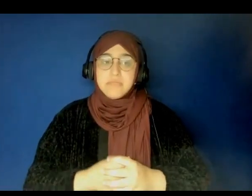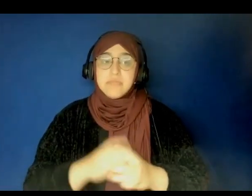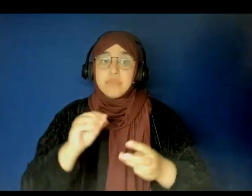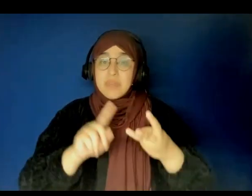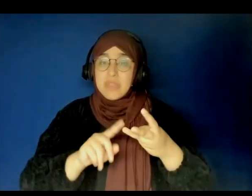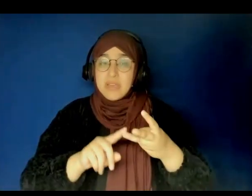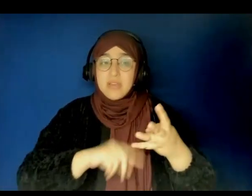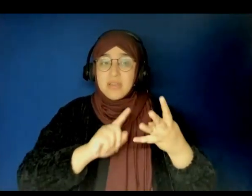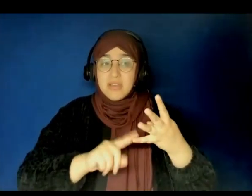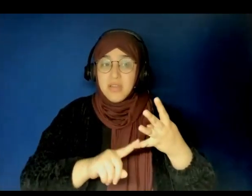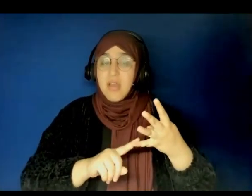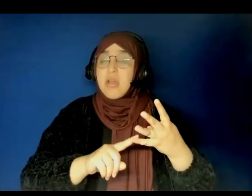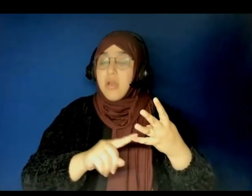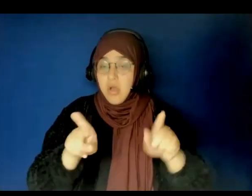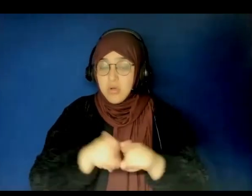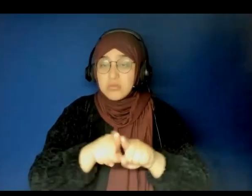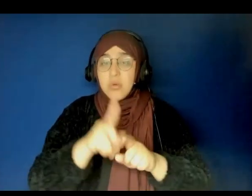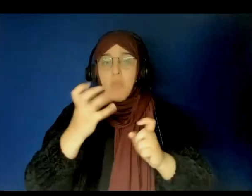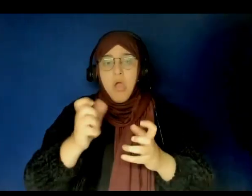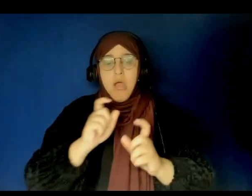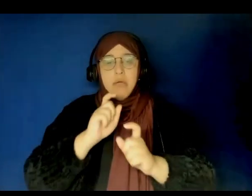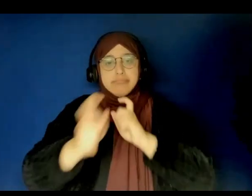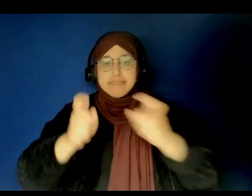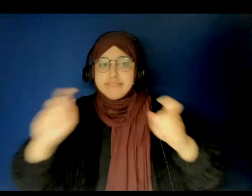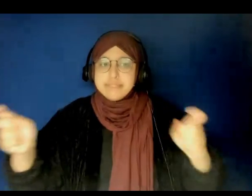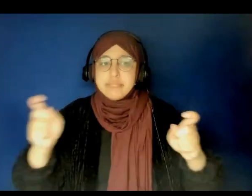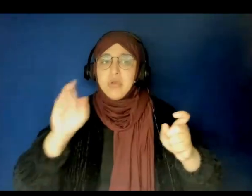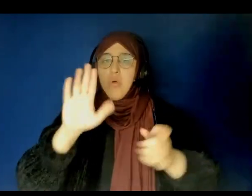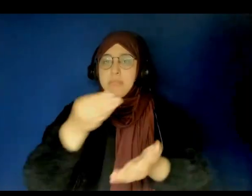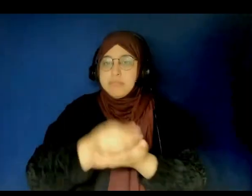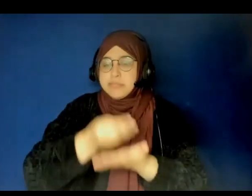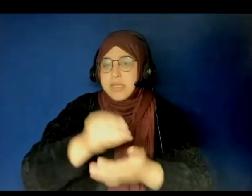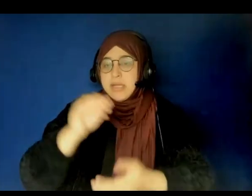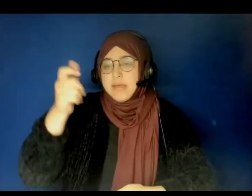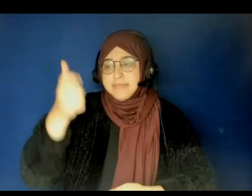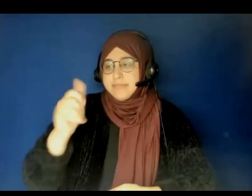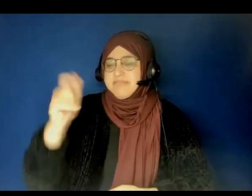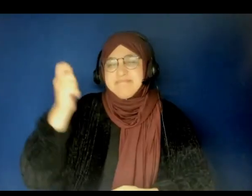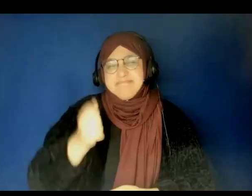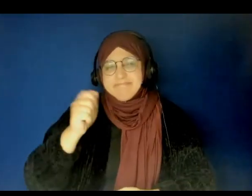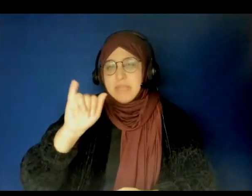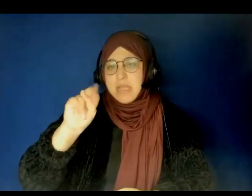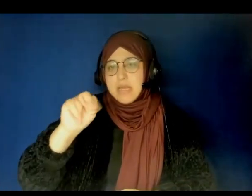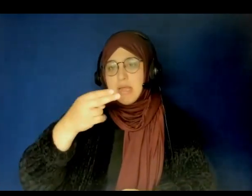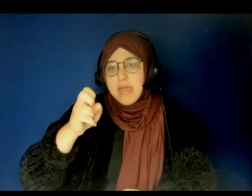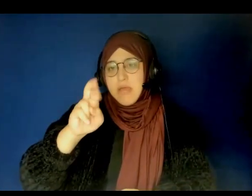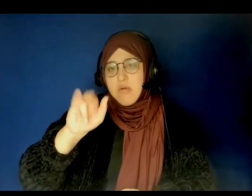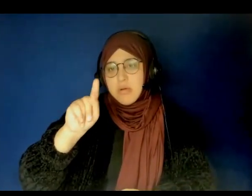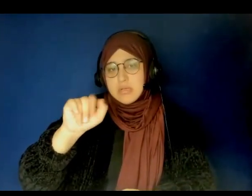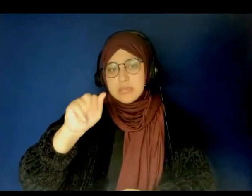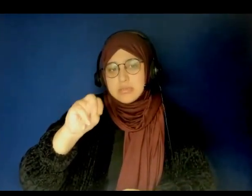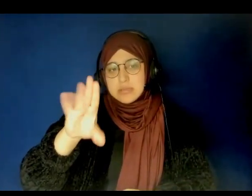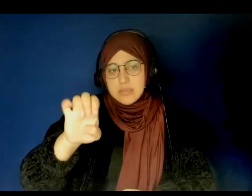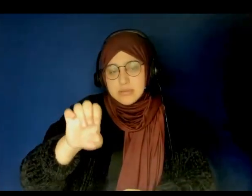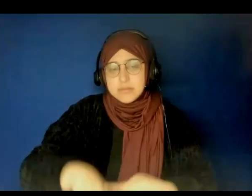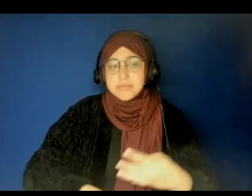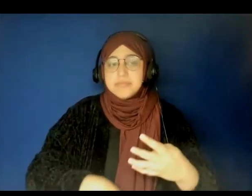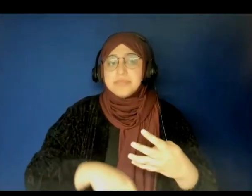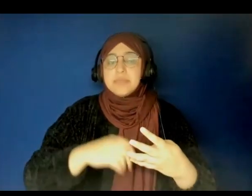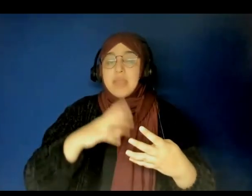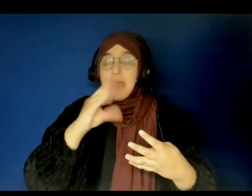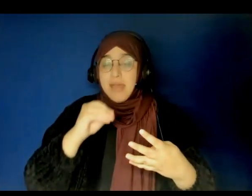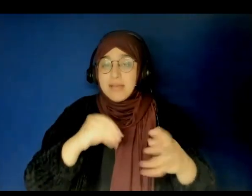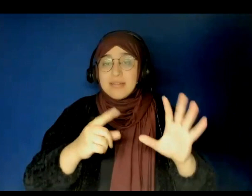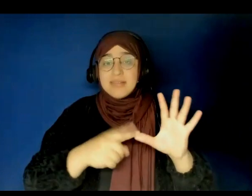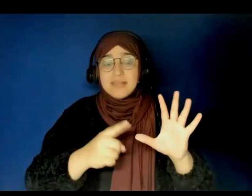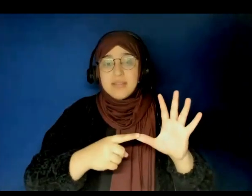to those that Allah has designated they be distributed to. And we want to distribute something called the wasiyah portion or